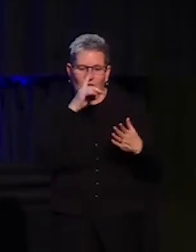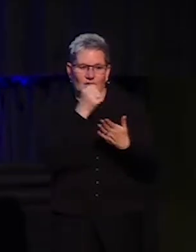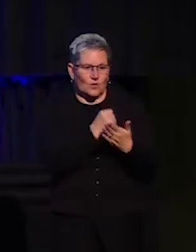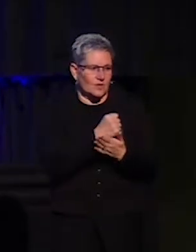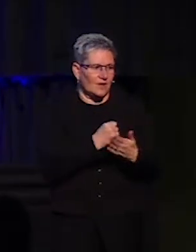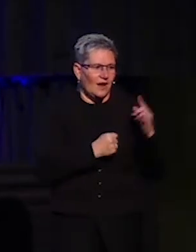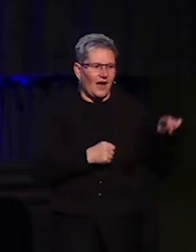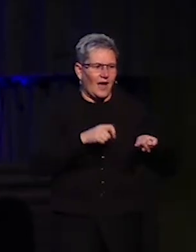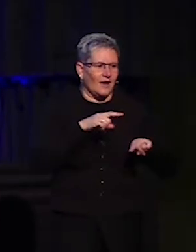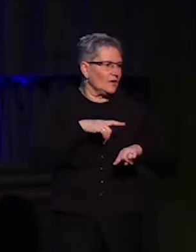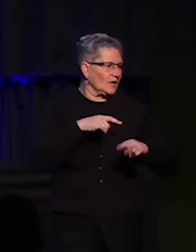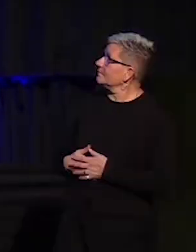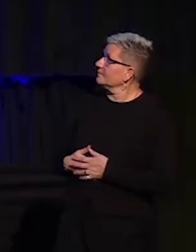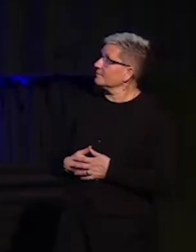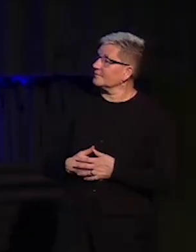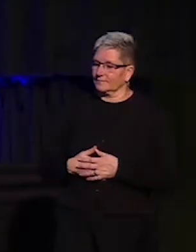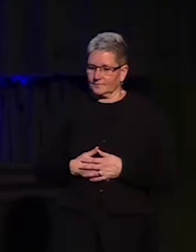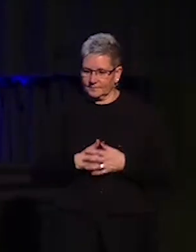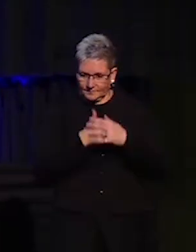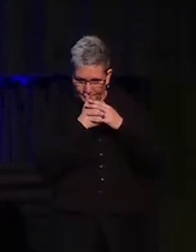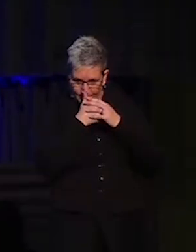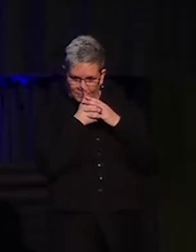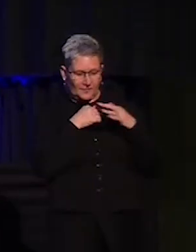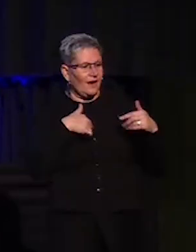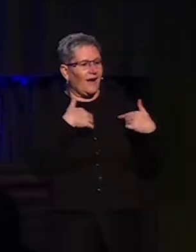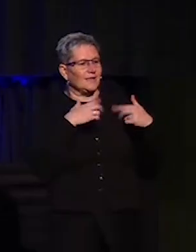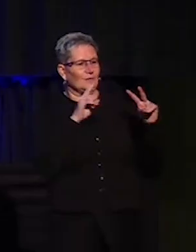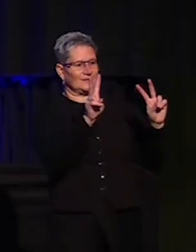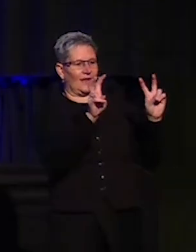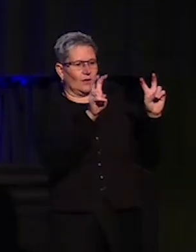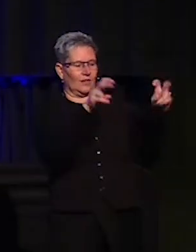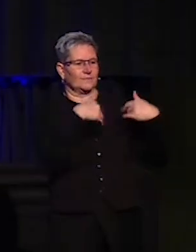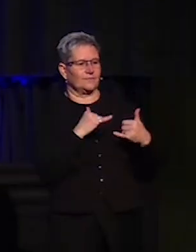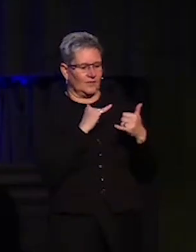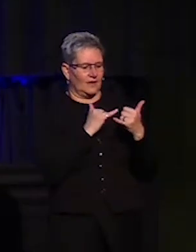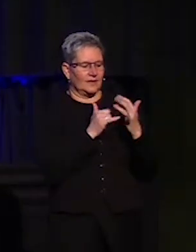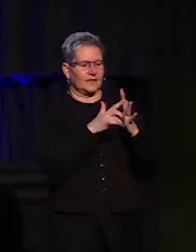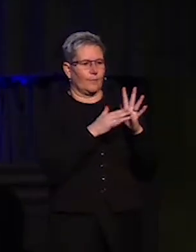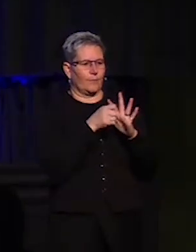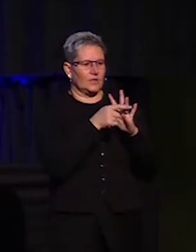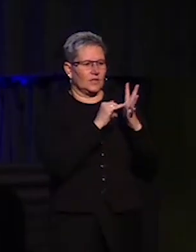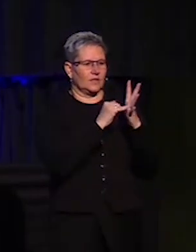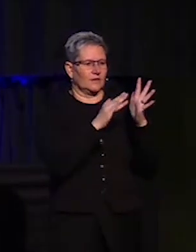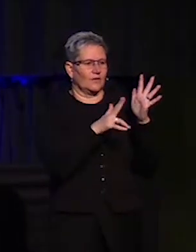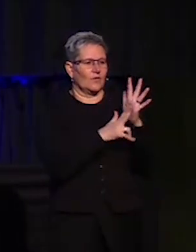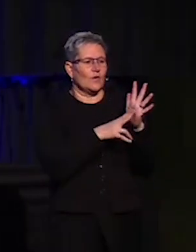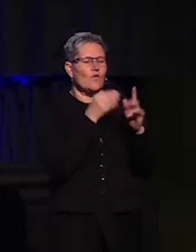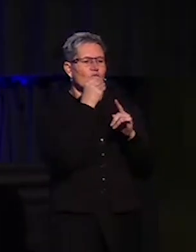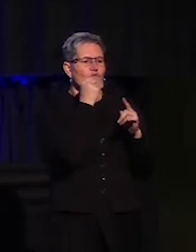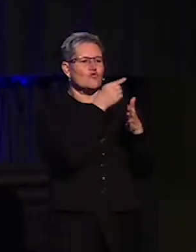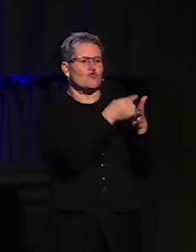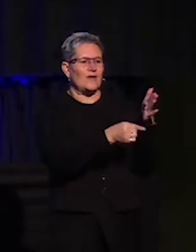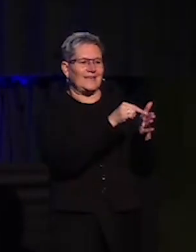I've got some slides, so I may as well do it, right? When I had to come up with a title, the Simpsons food critic episode came to mind, and then